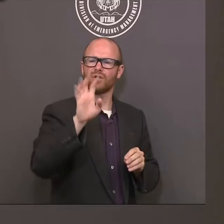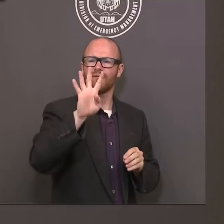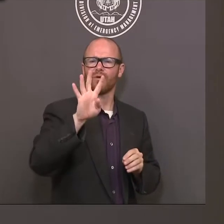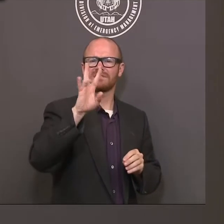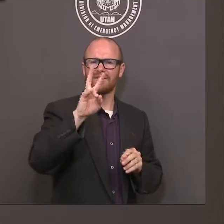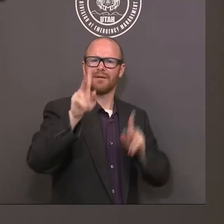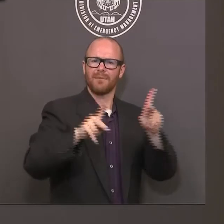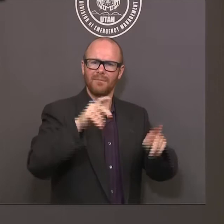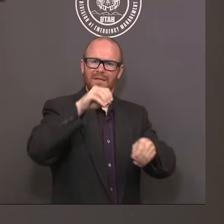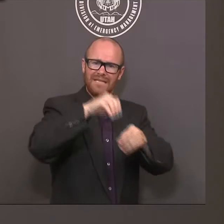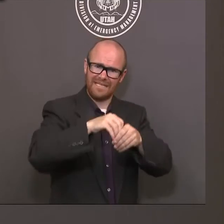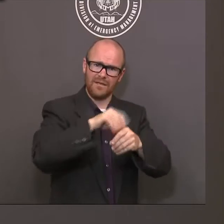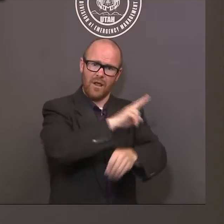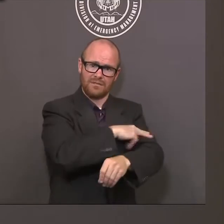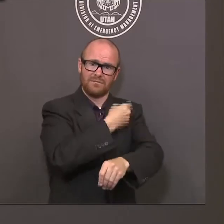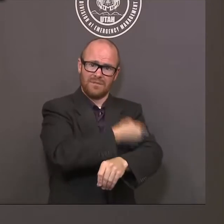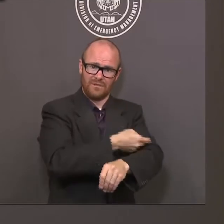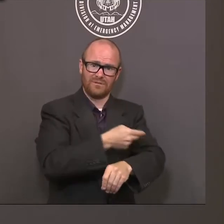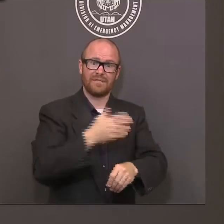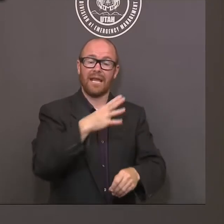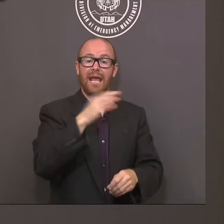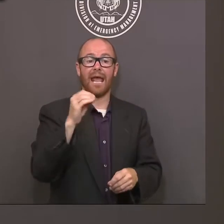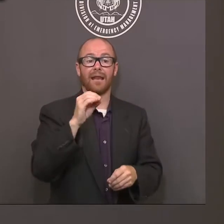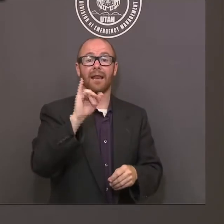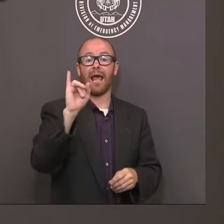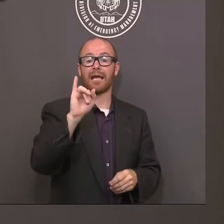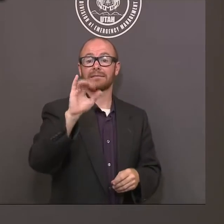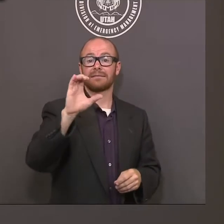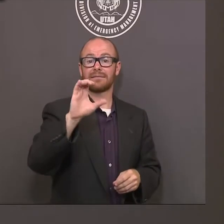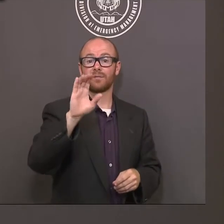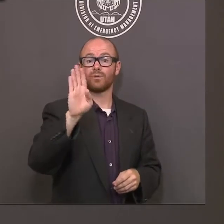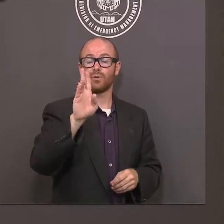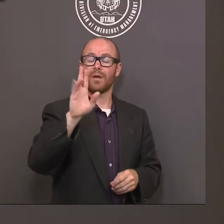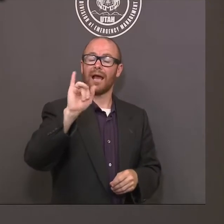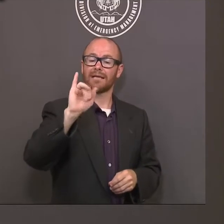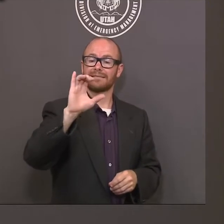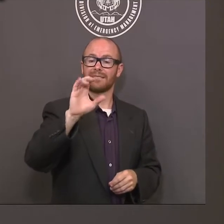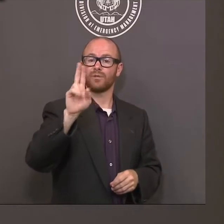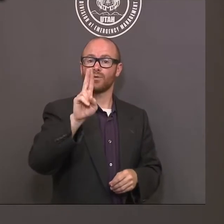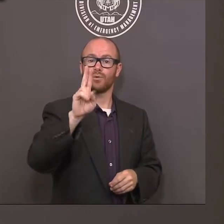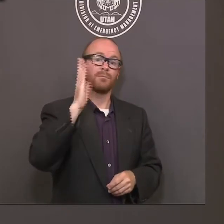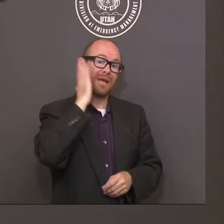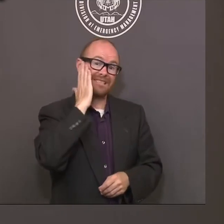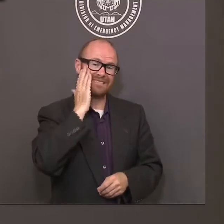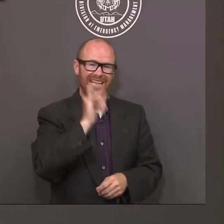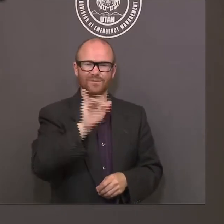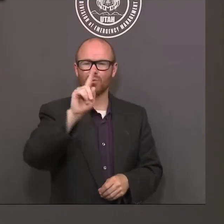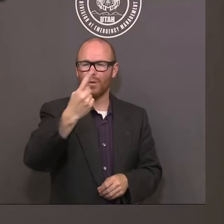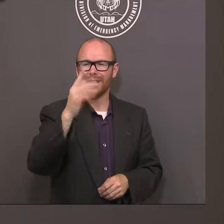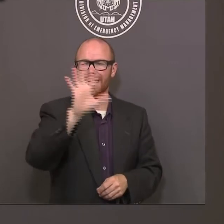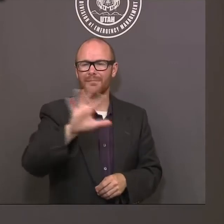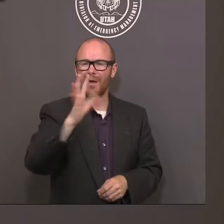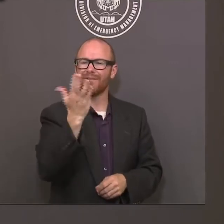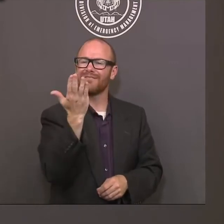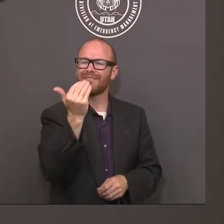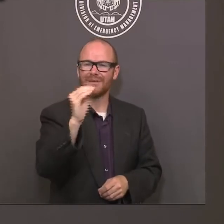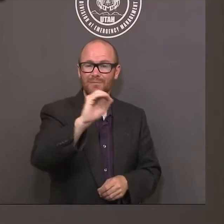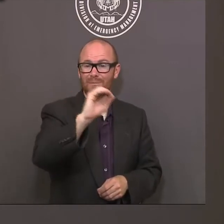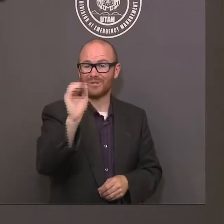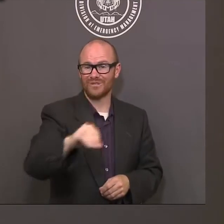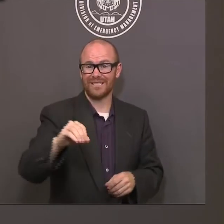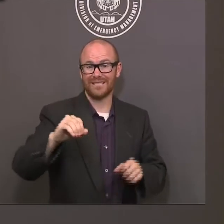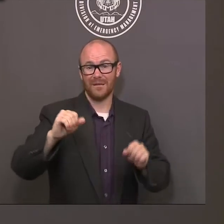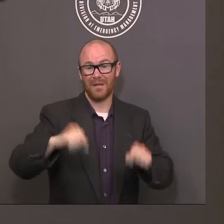in ICU beds around the state. We're probably at about 15% capacity of total ICU beds in